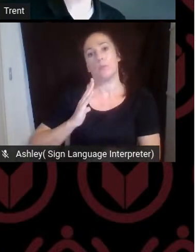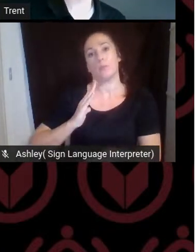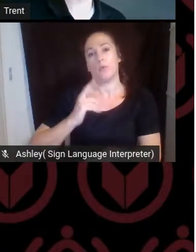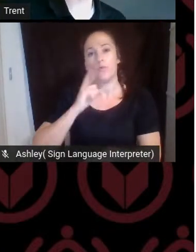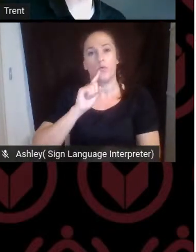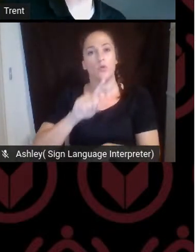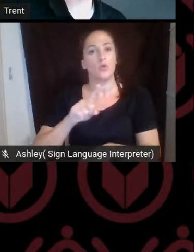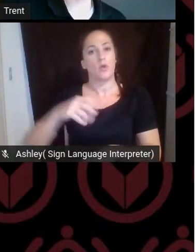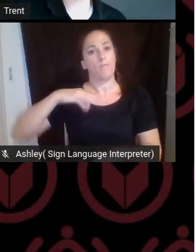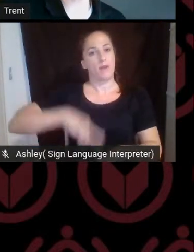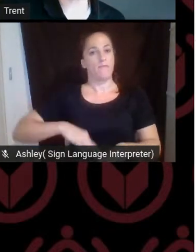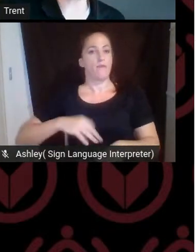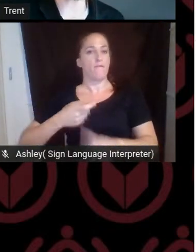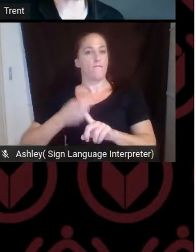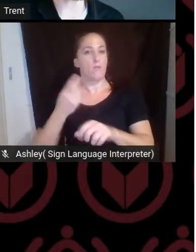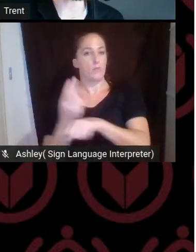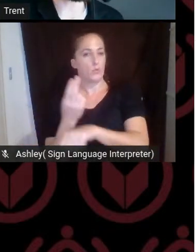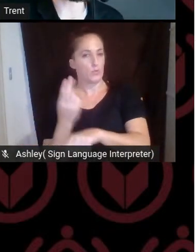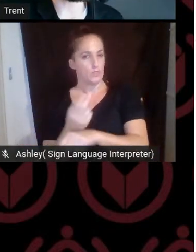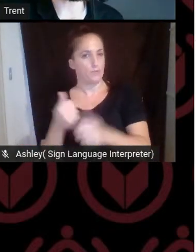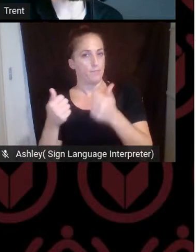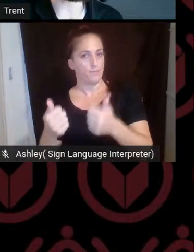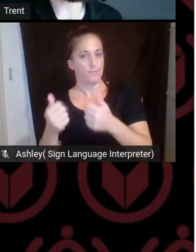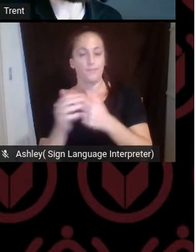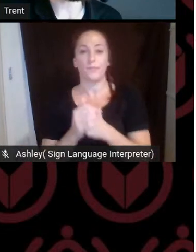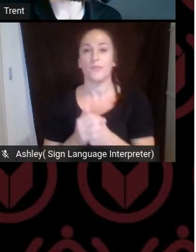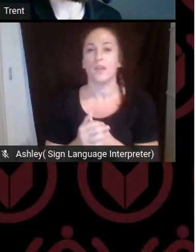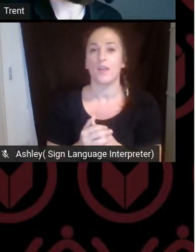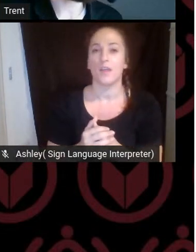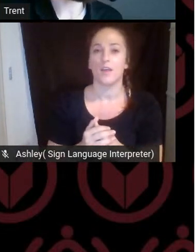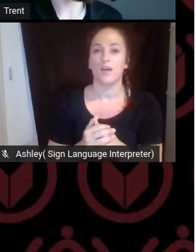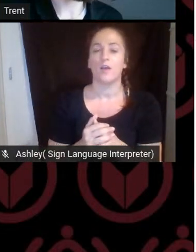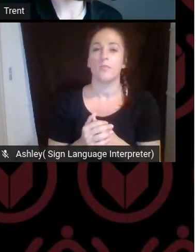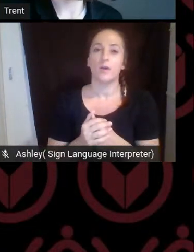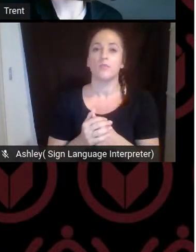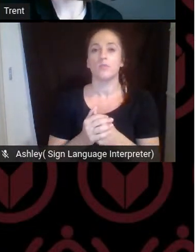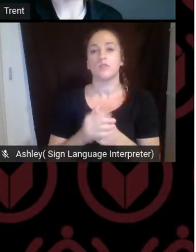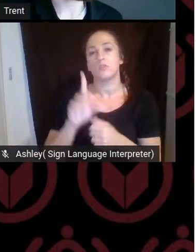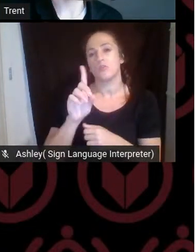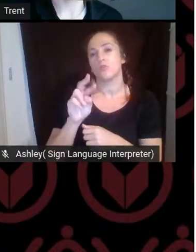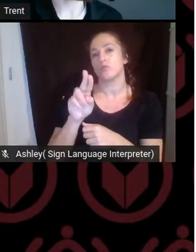out. In this case, I think the only other thing that I really want to go over with Drive